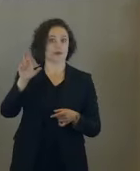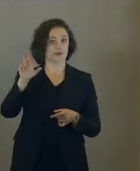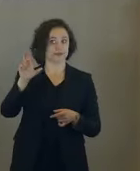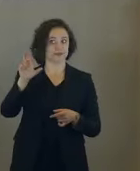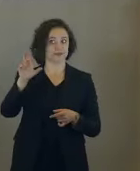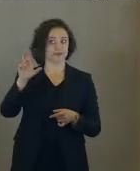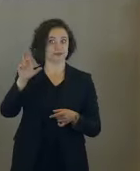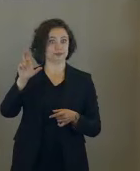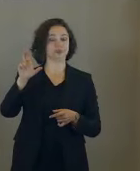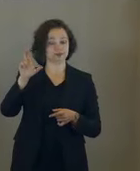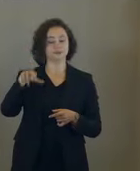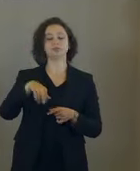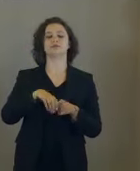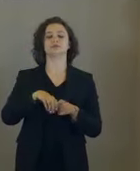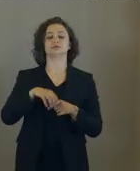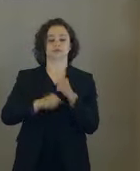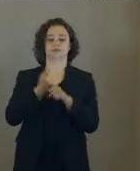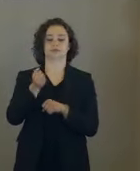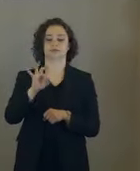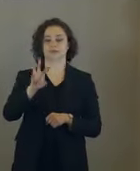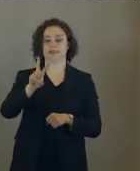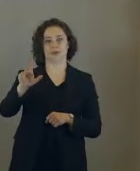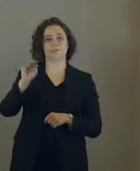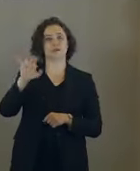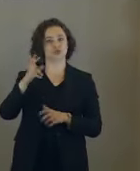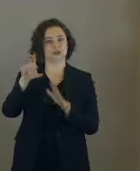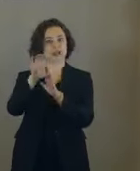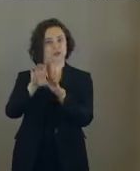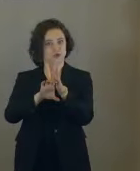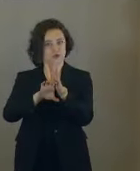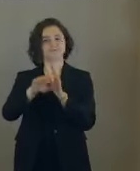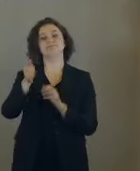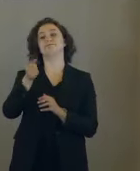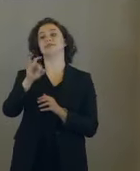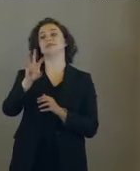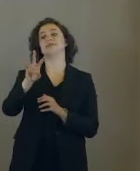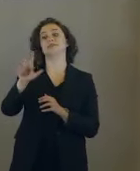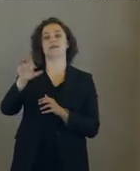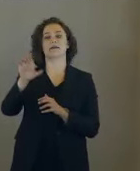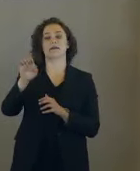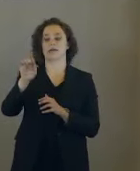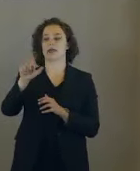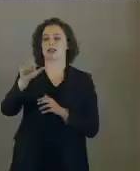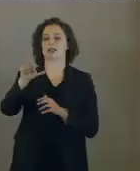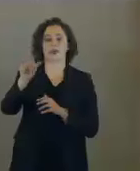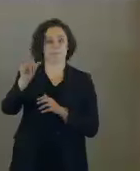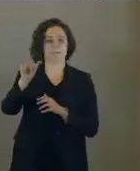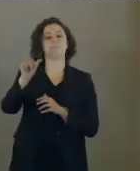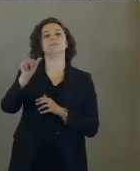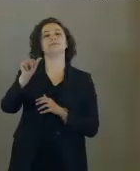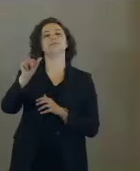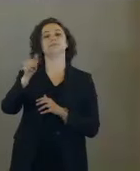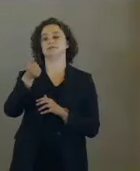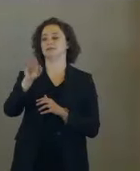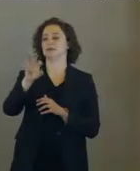Rights. Whereas the 1963 Michigan Constitution, the 1976 Elliott-Larsen Civil Rights Act, and